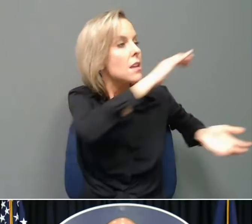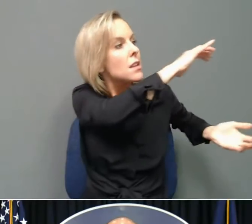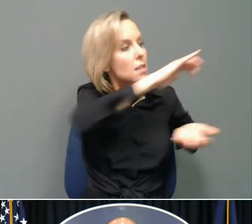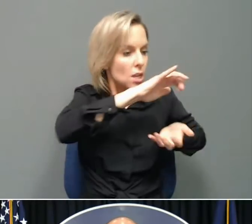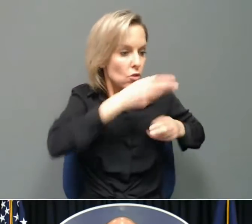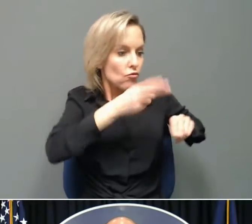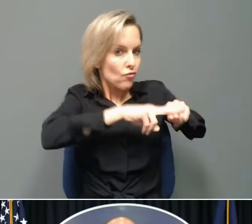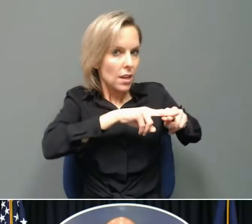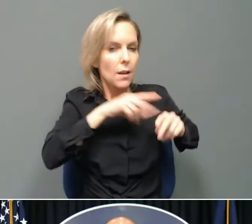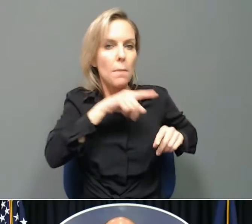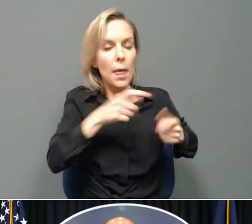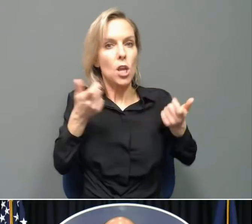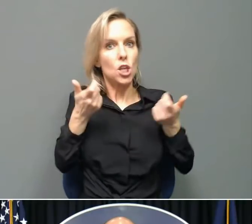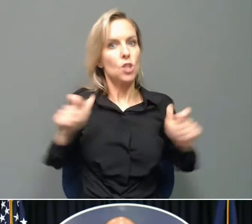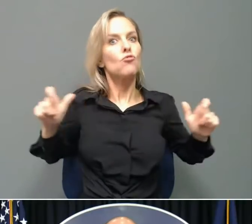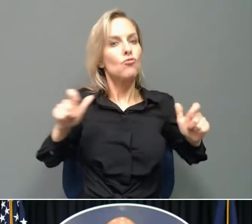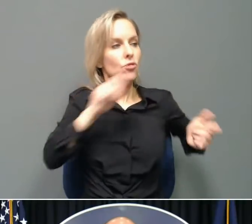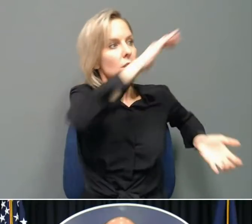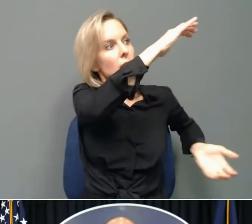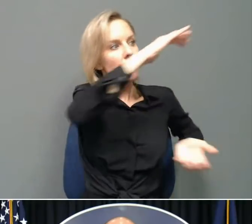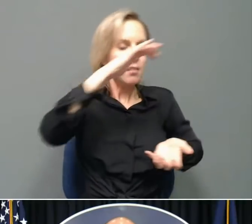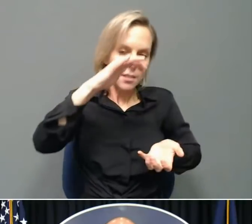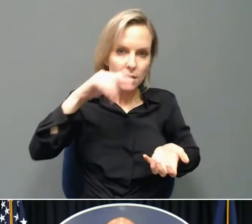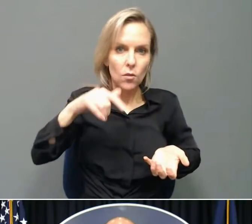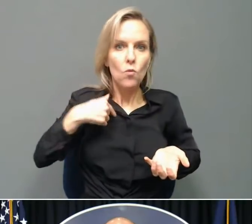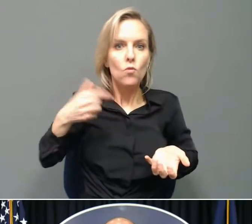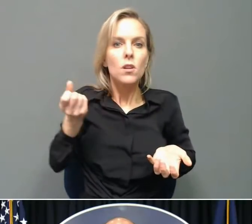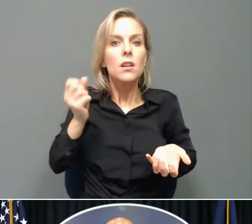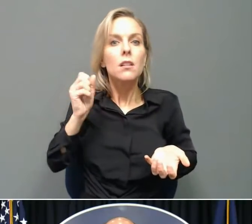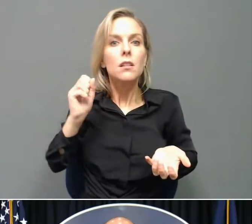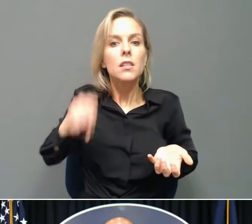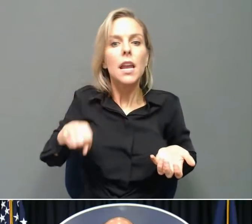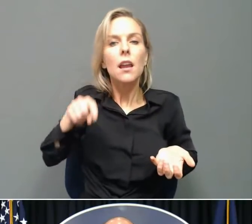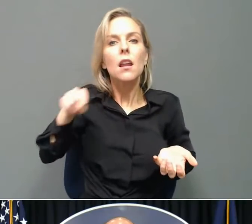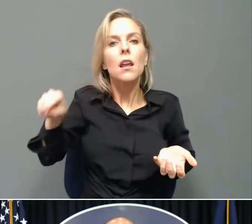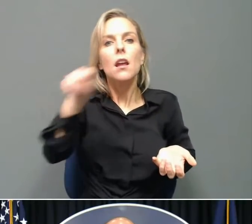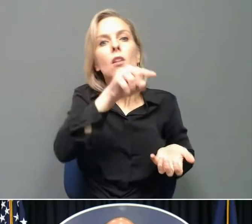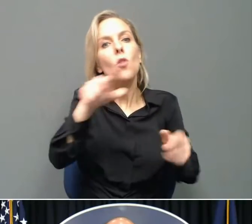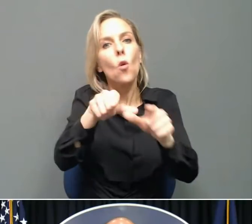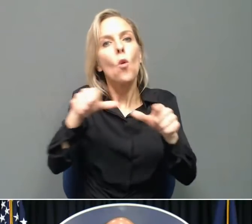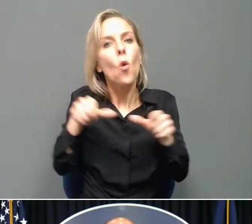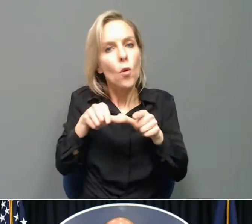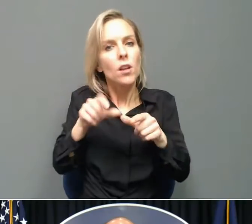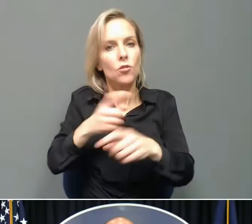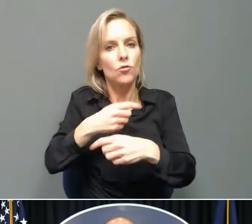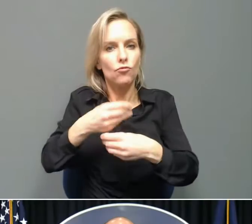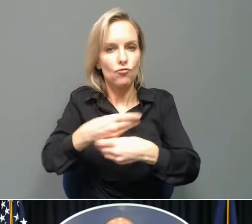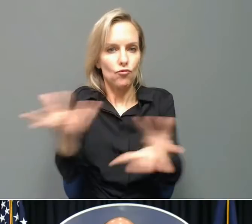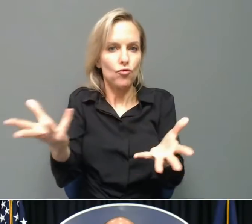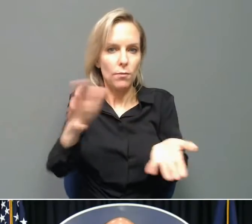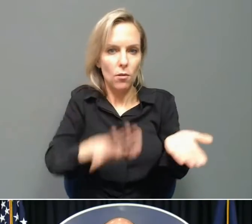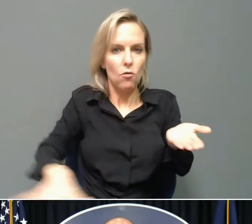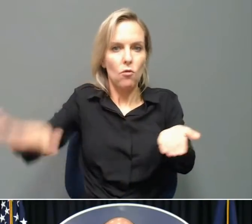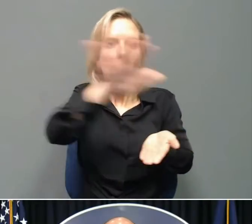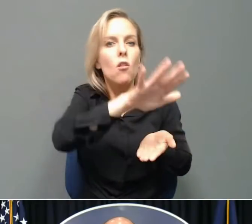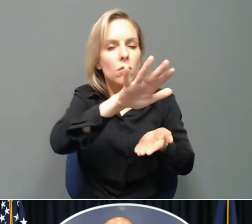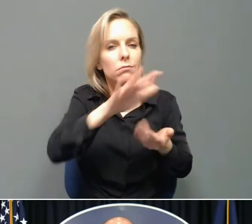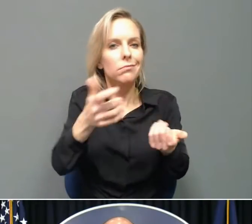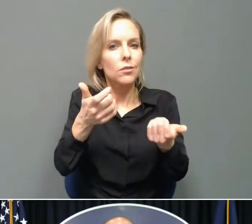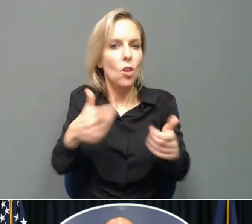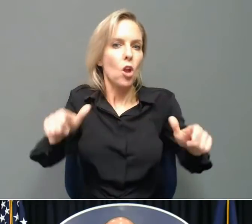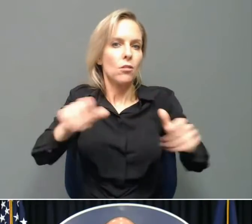shipment sizes, so we've optimized the larger volume locations, and so we've distributed that across larger volume